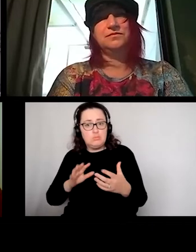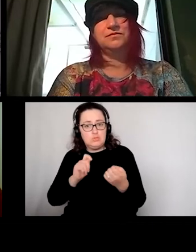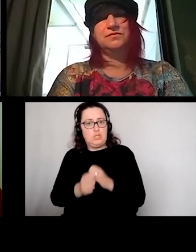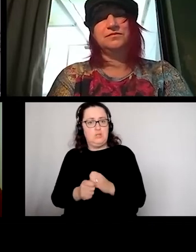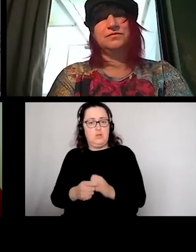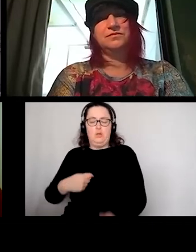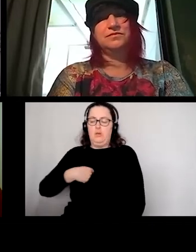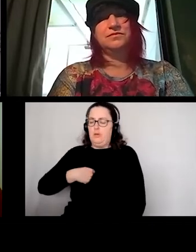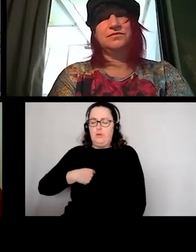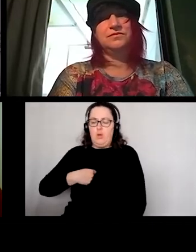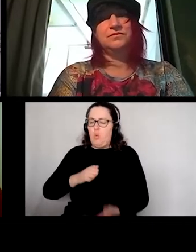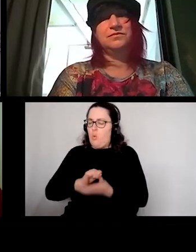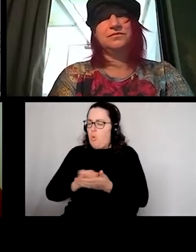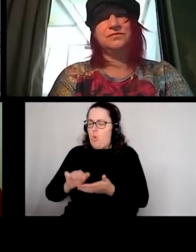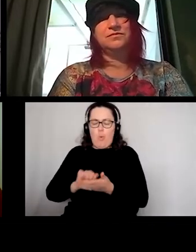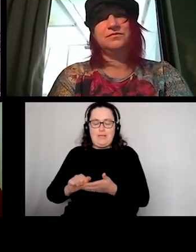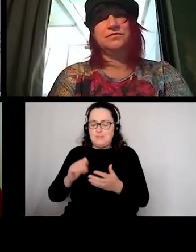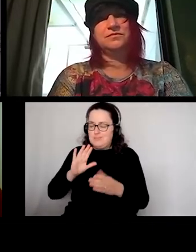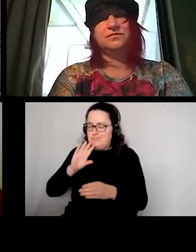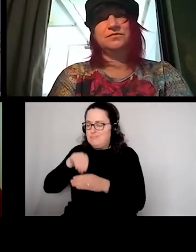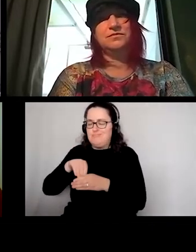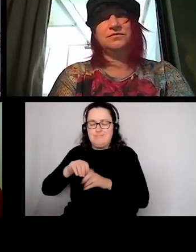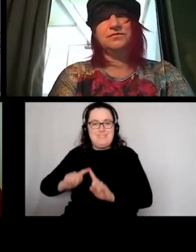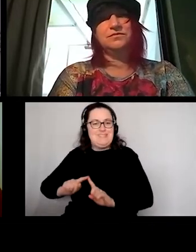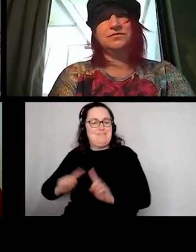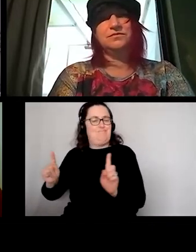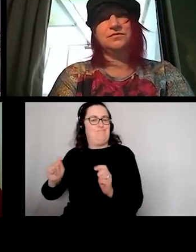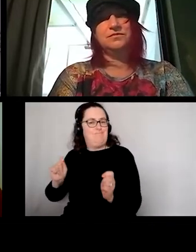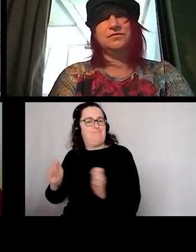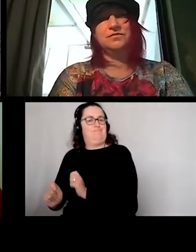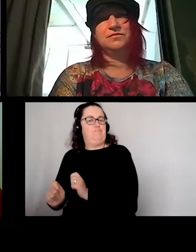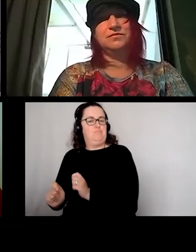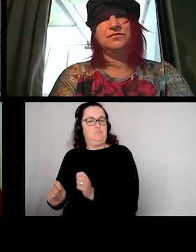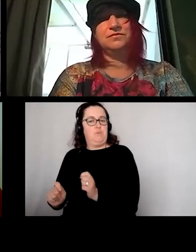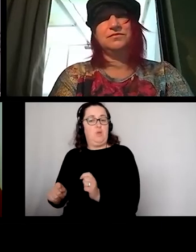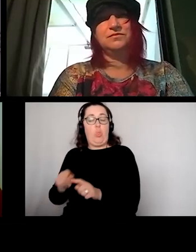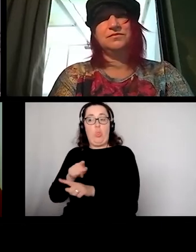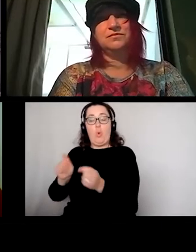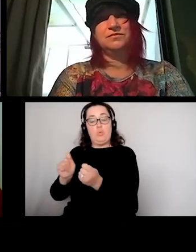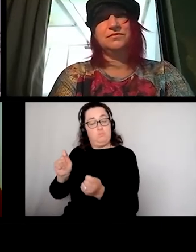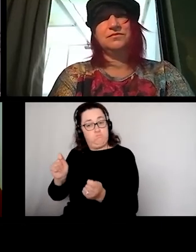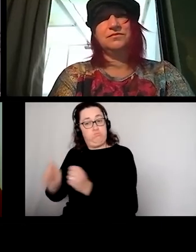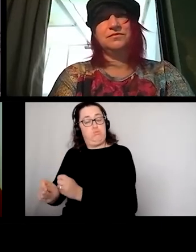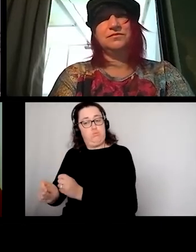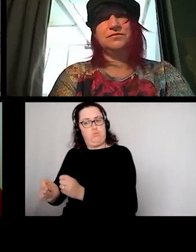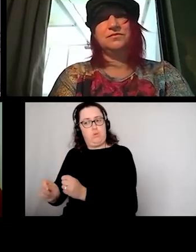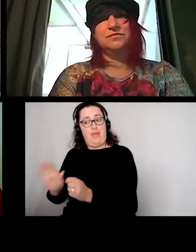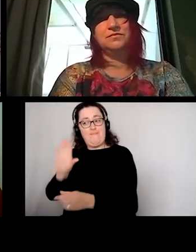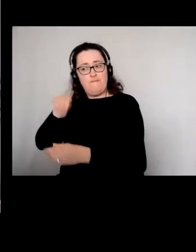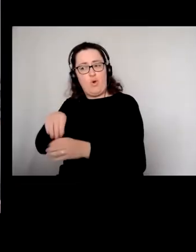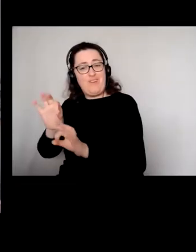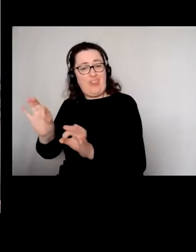mean, I come from a tradition of always engaging with radical culture. But if you don't engage with what the radicals are doing, you'll miss out your own